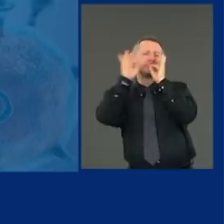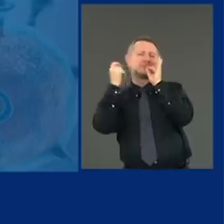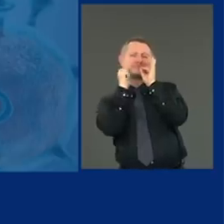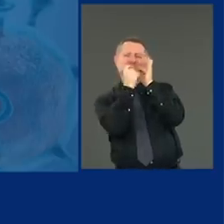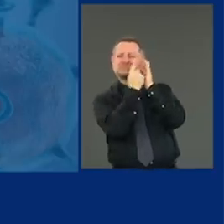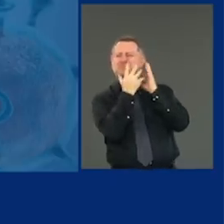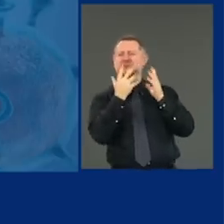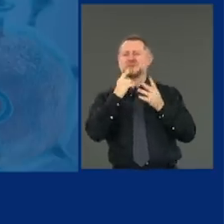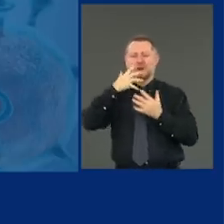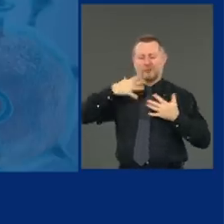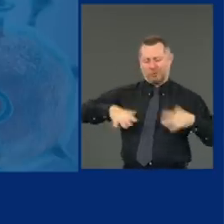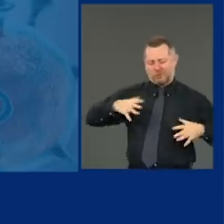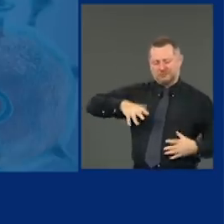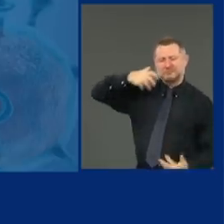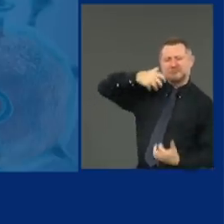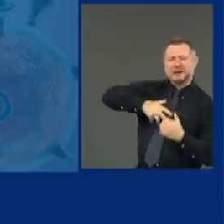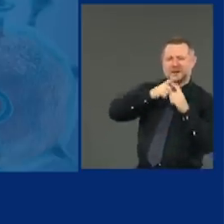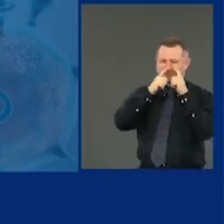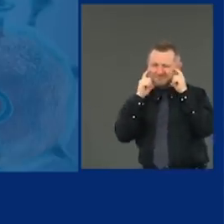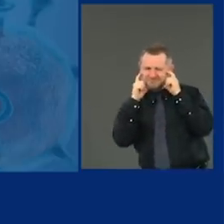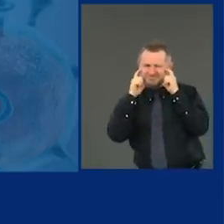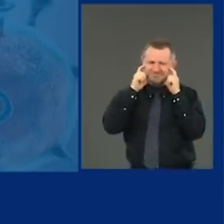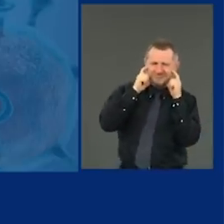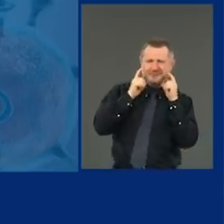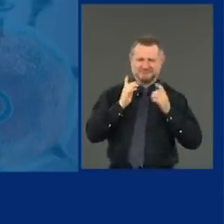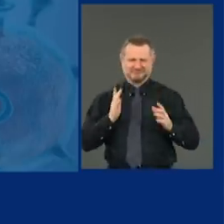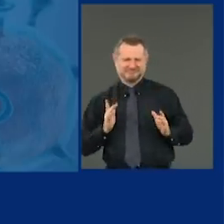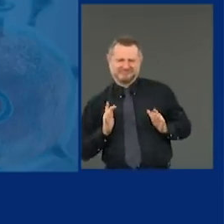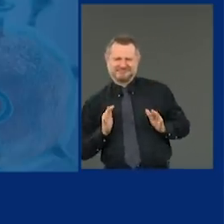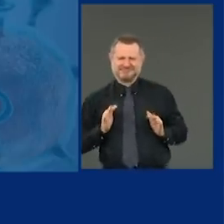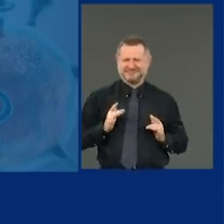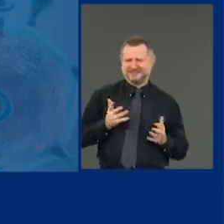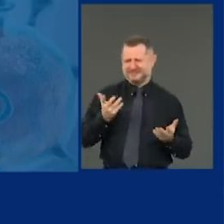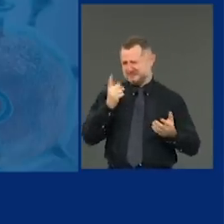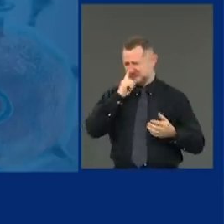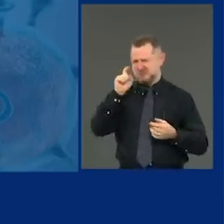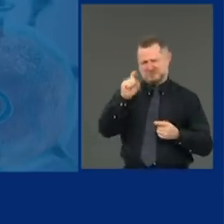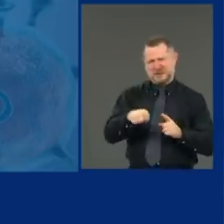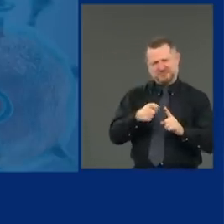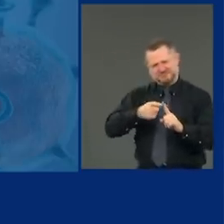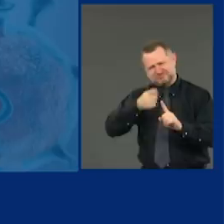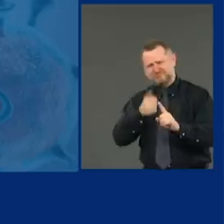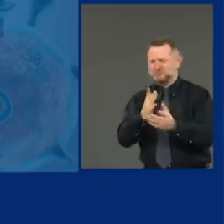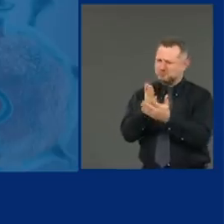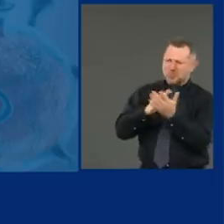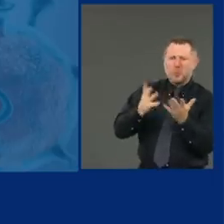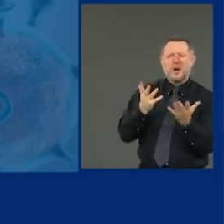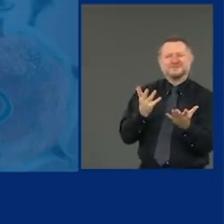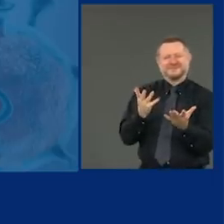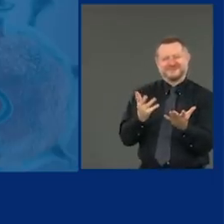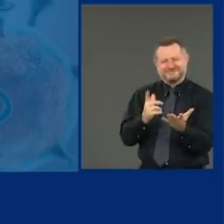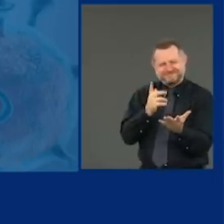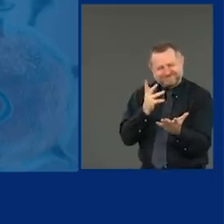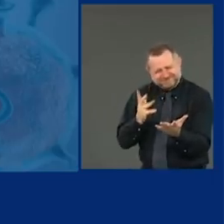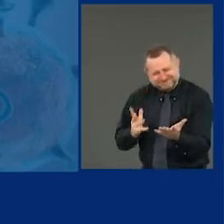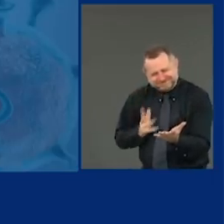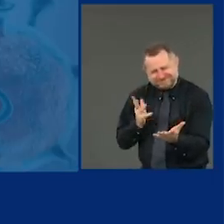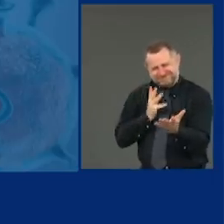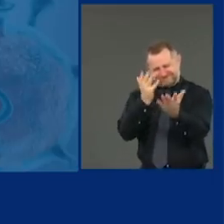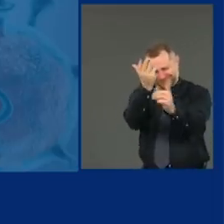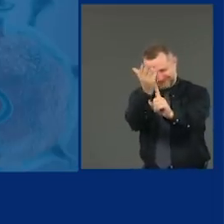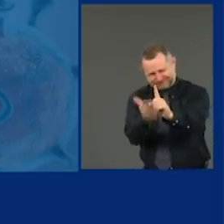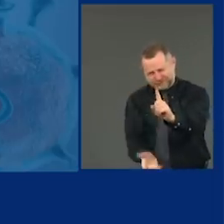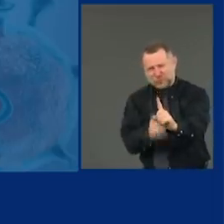color of their mask. And this has to be part of literally who we are and what we